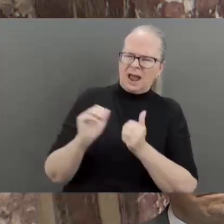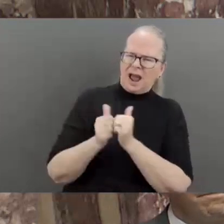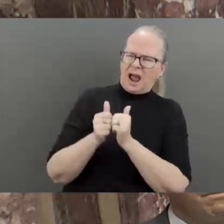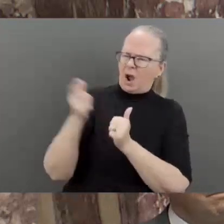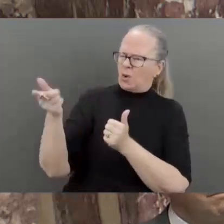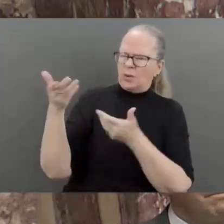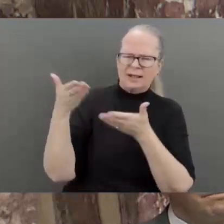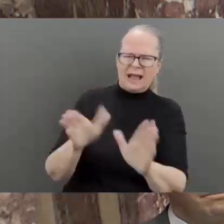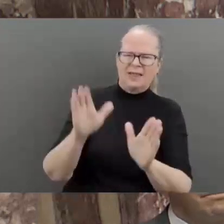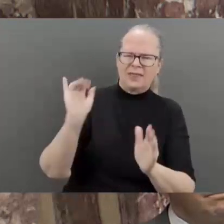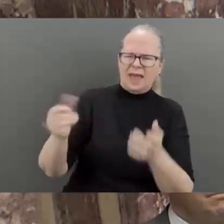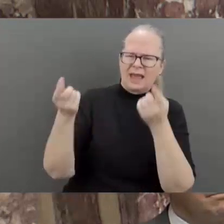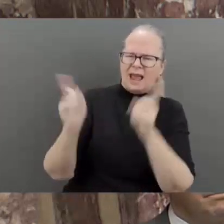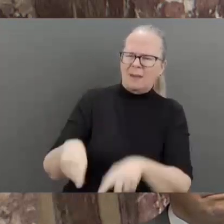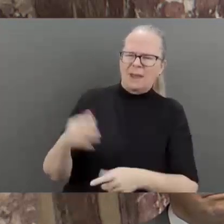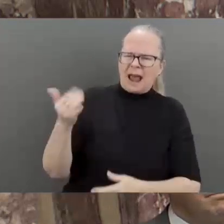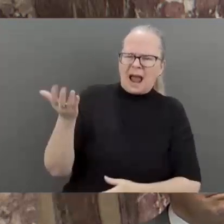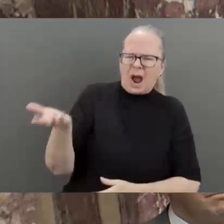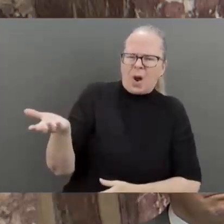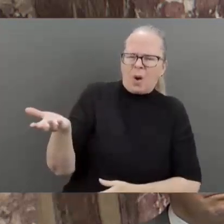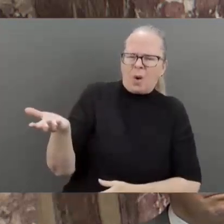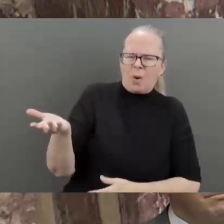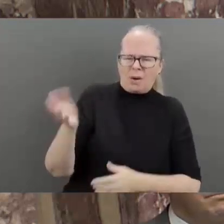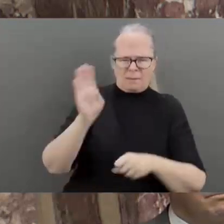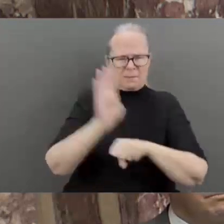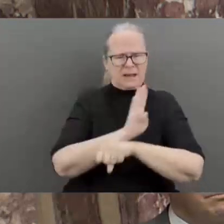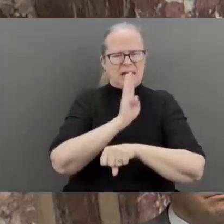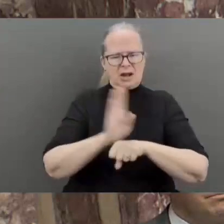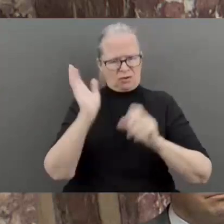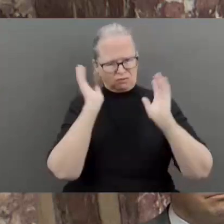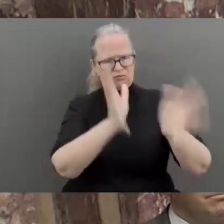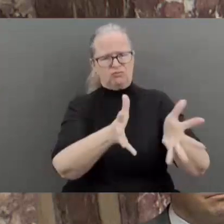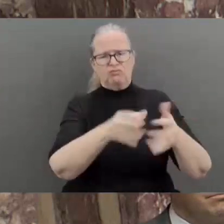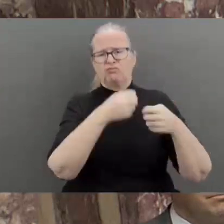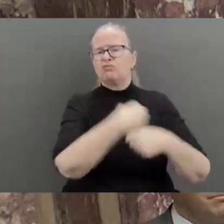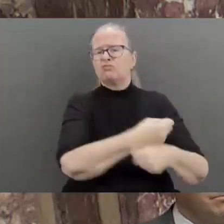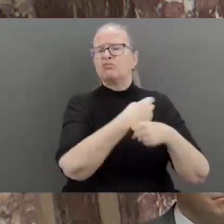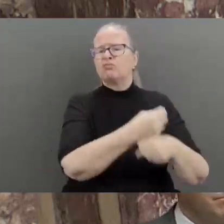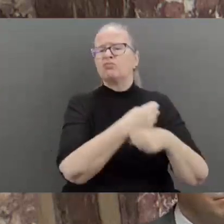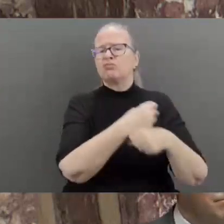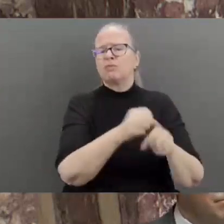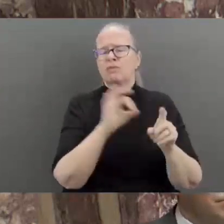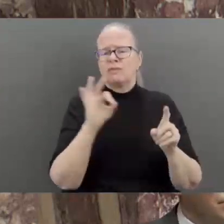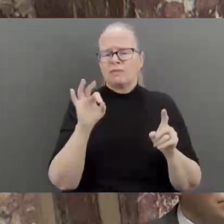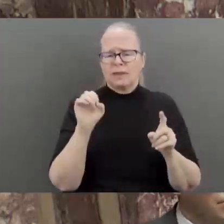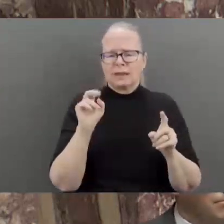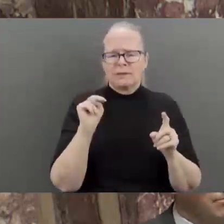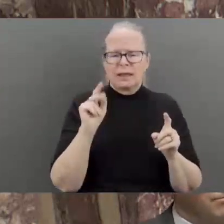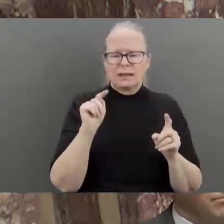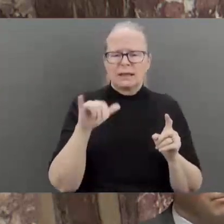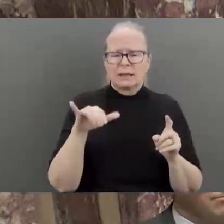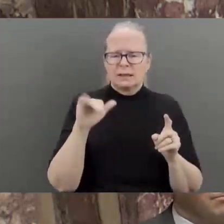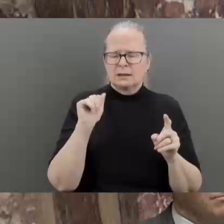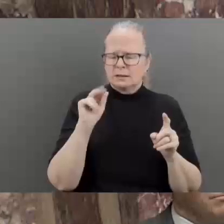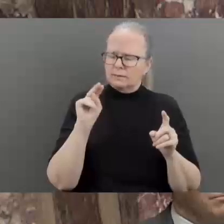production where drug-peddling criminals operate with virtual impunity?